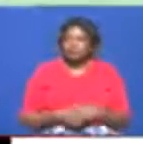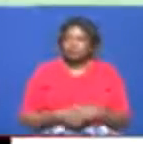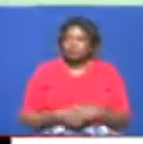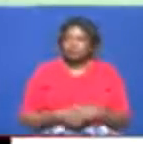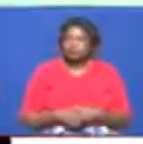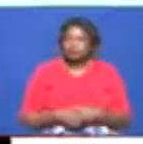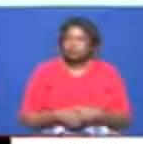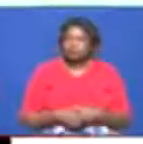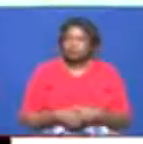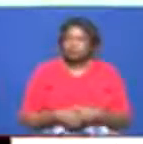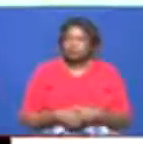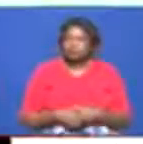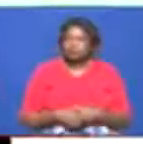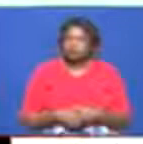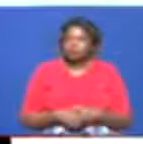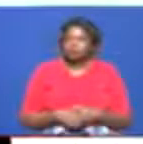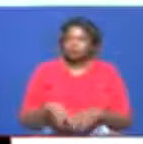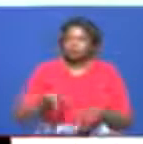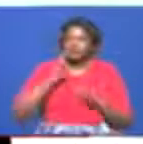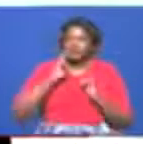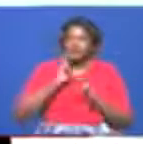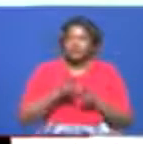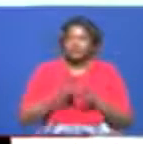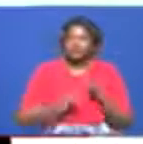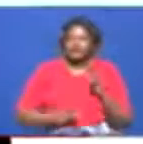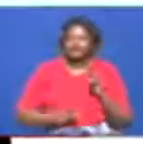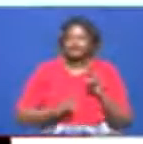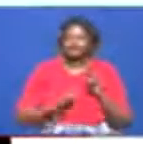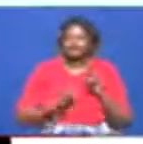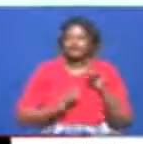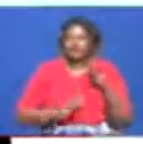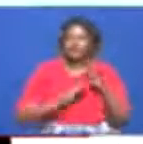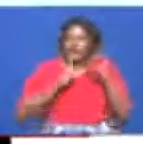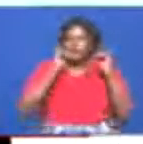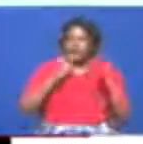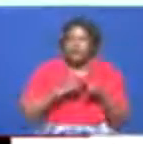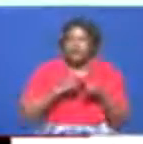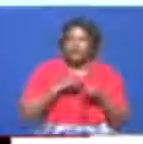Reporting for Prime Edition, I'm Jackie Wambiru.